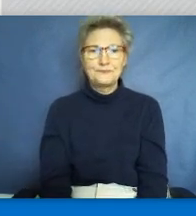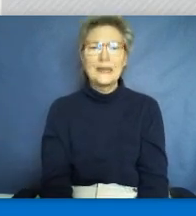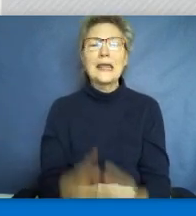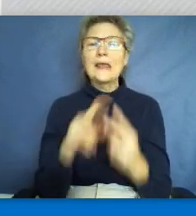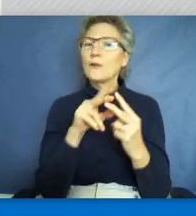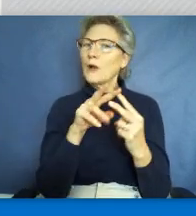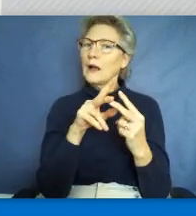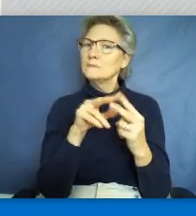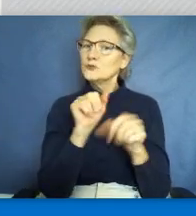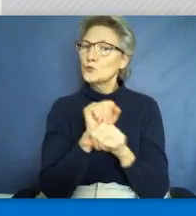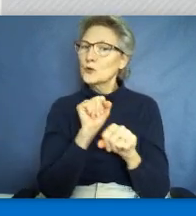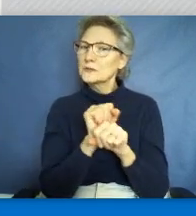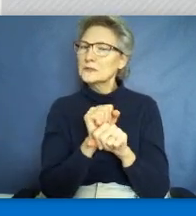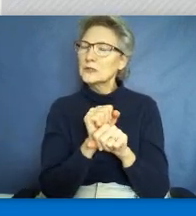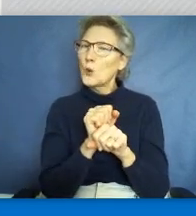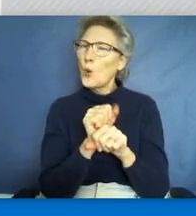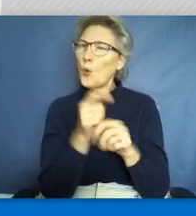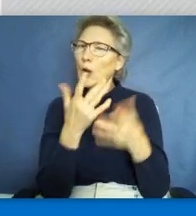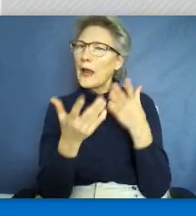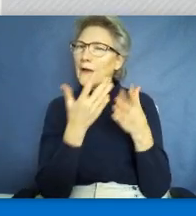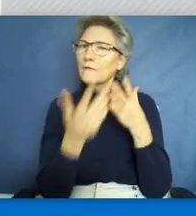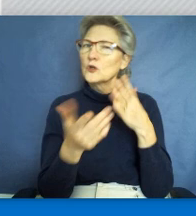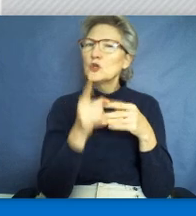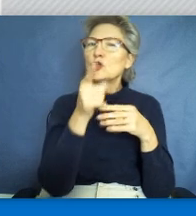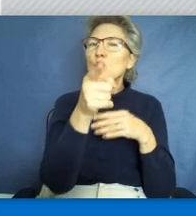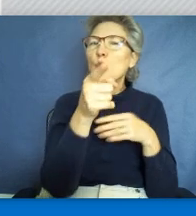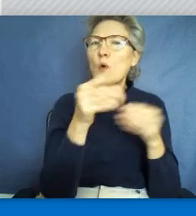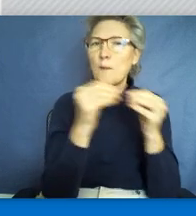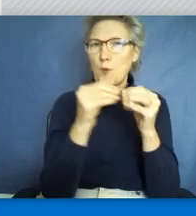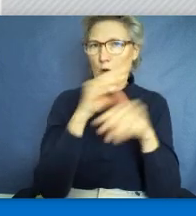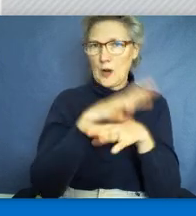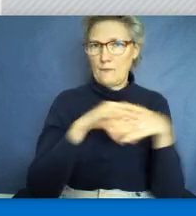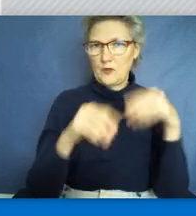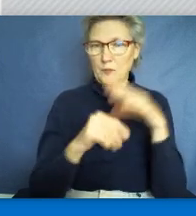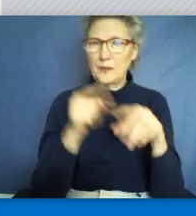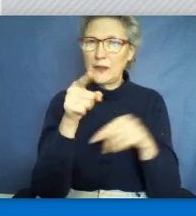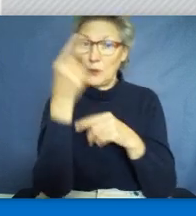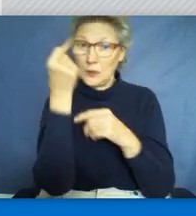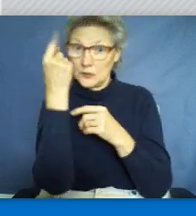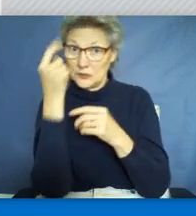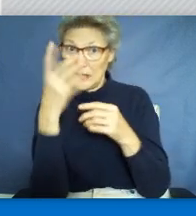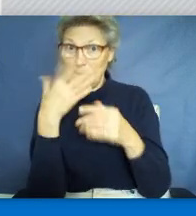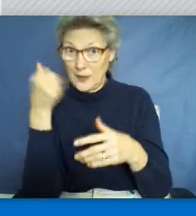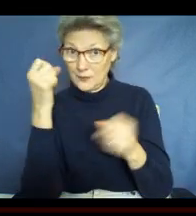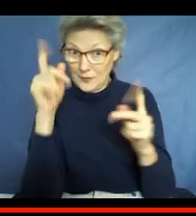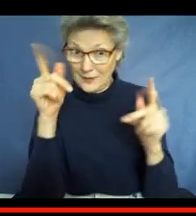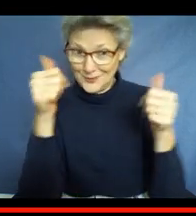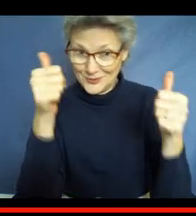option works. It just is whatever makes more sense to you. Great job persevering today.